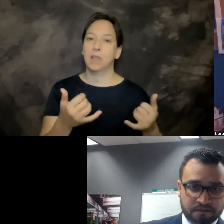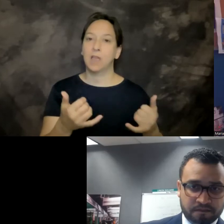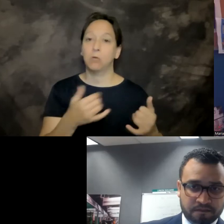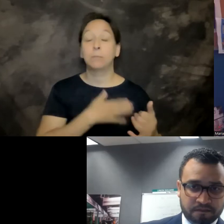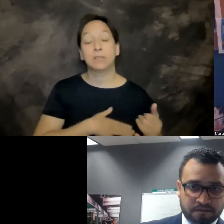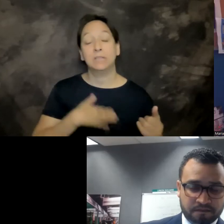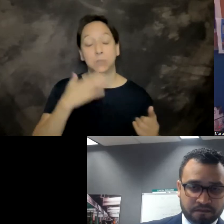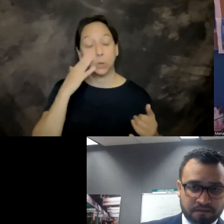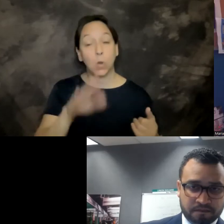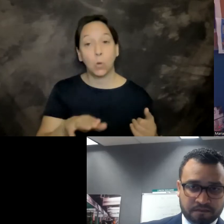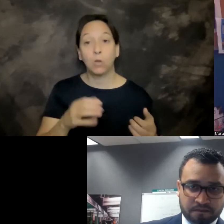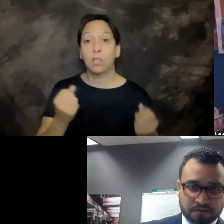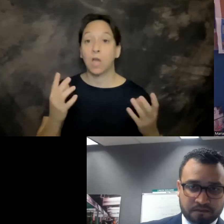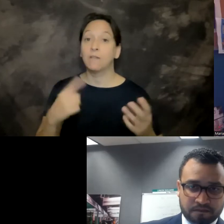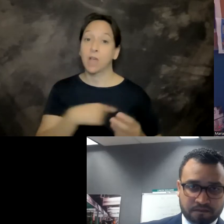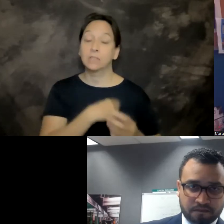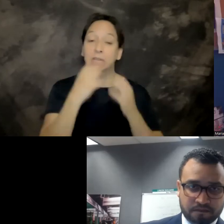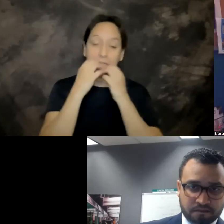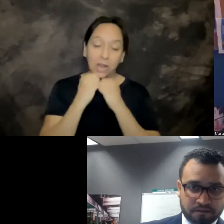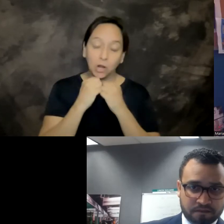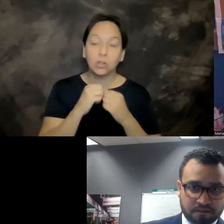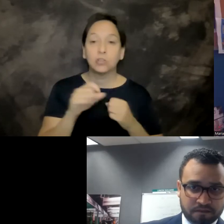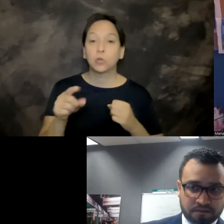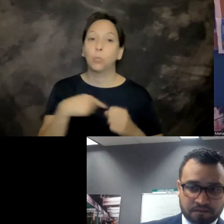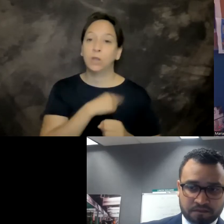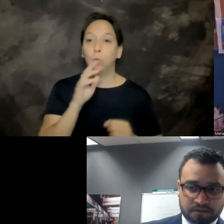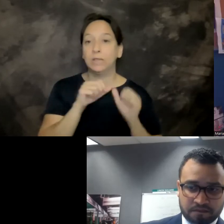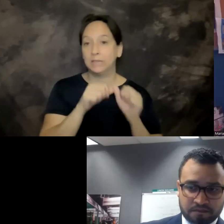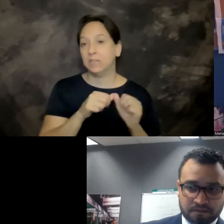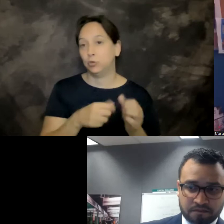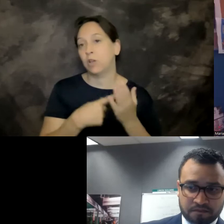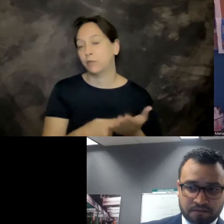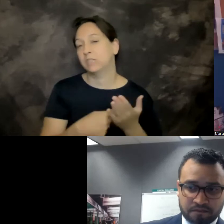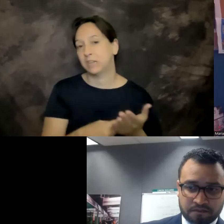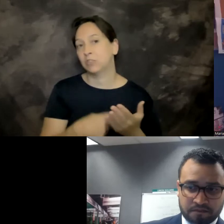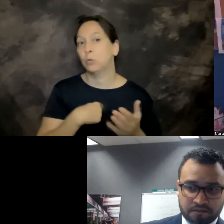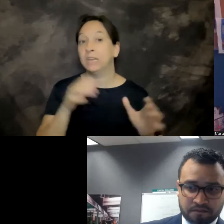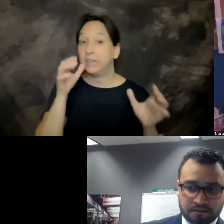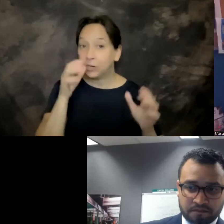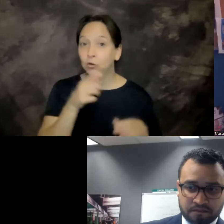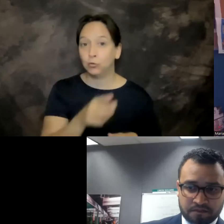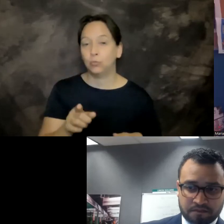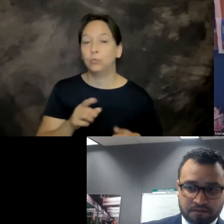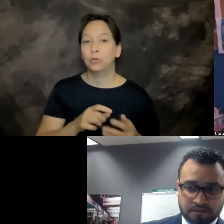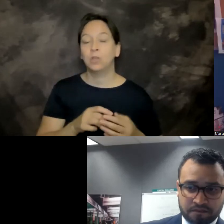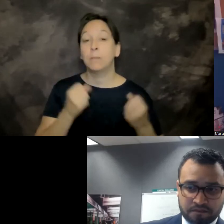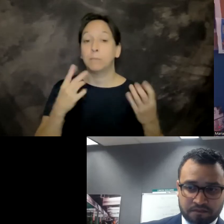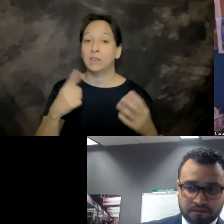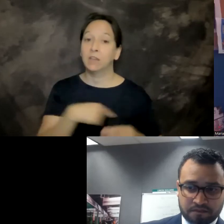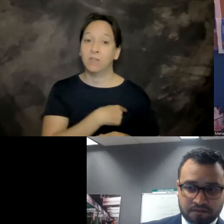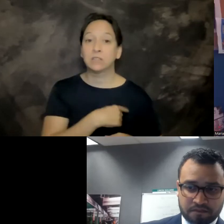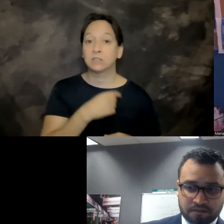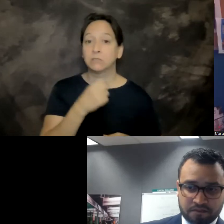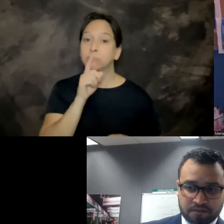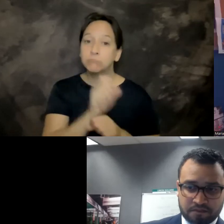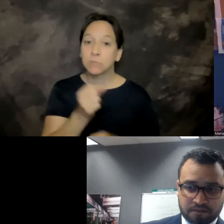this is something that a lot of us do care about. So we will continue to have these conversations because we hear you, and a lot of us are very understanding of what